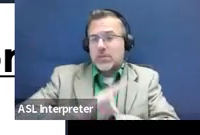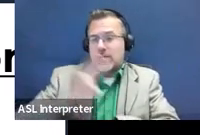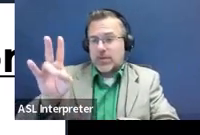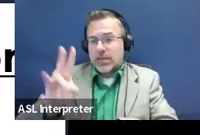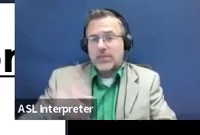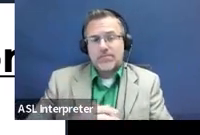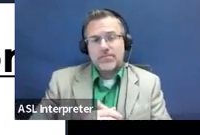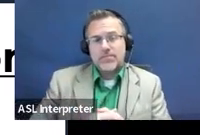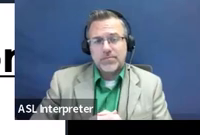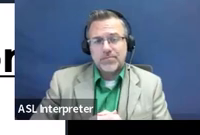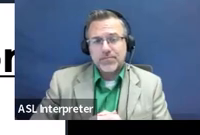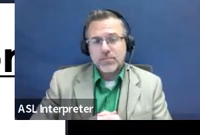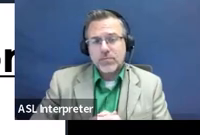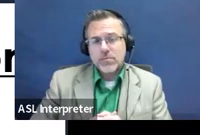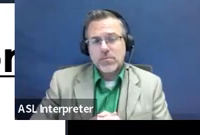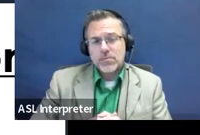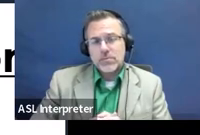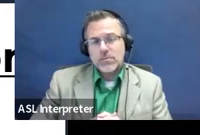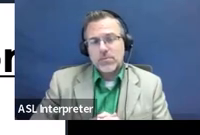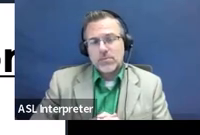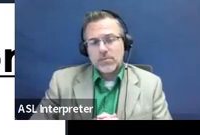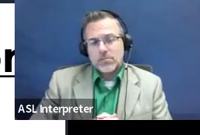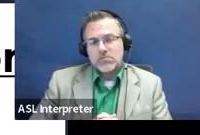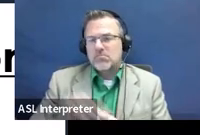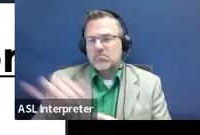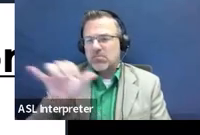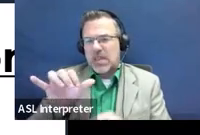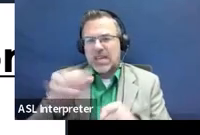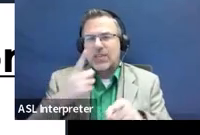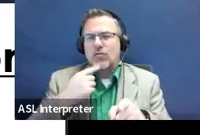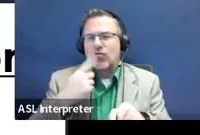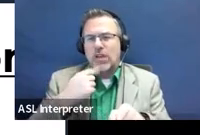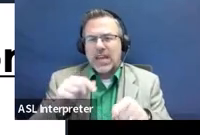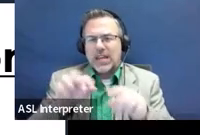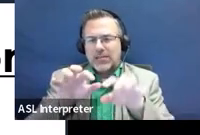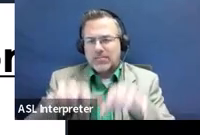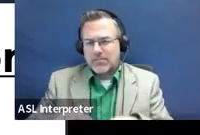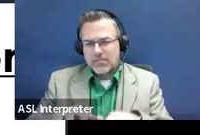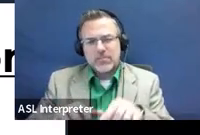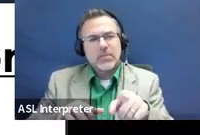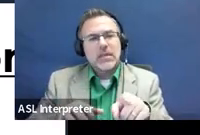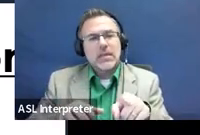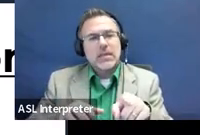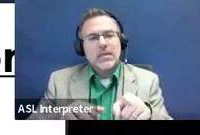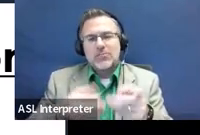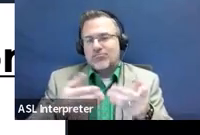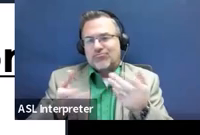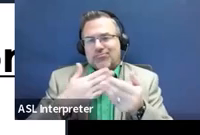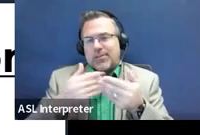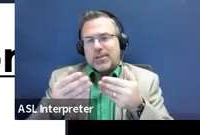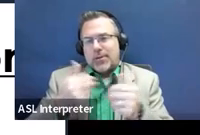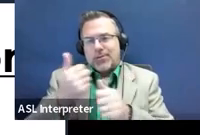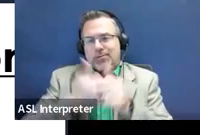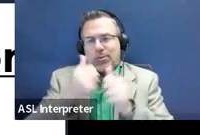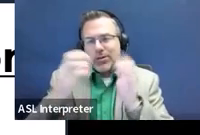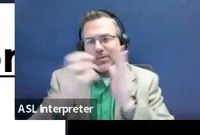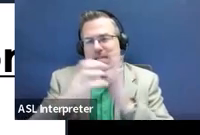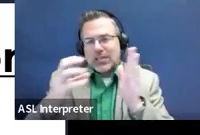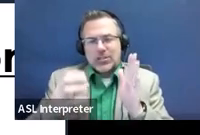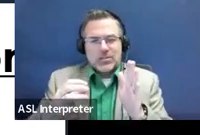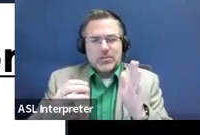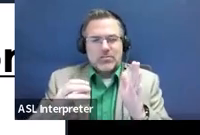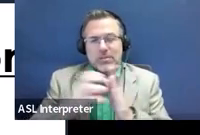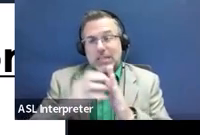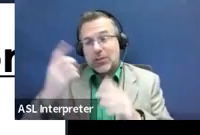does need to be documented, such as a statement like this. And this says it's in section 1, It doesn't matter which section you put it in. It just needs to be